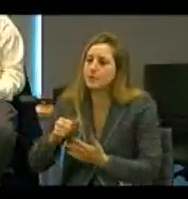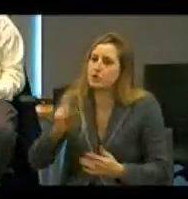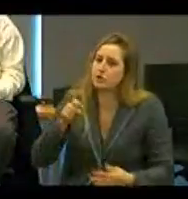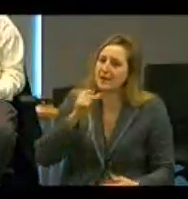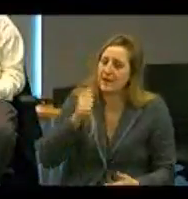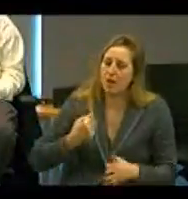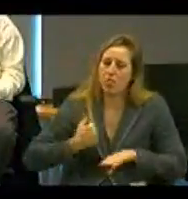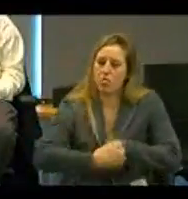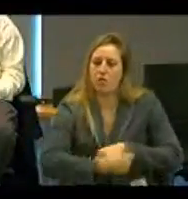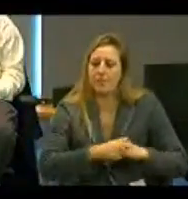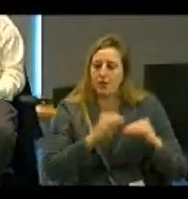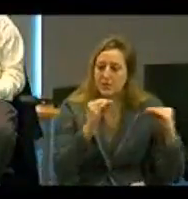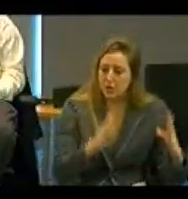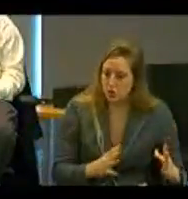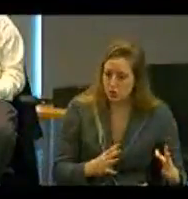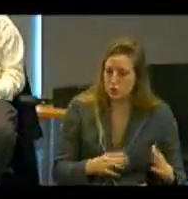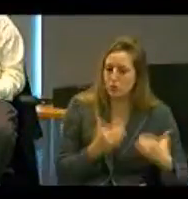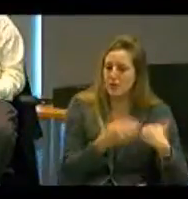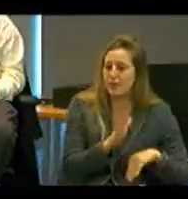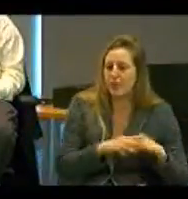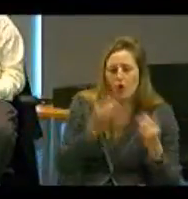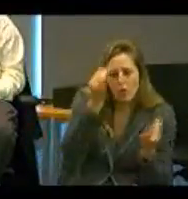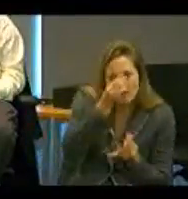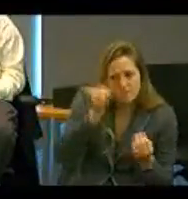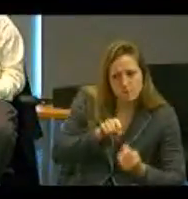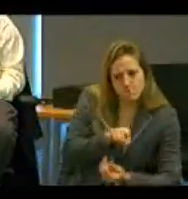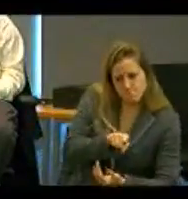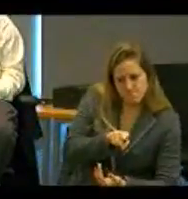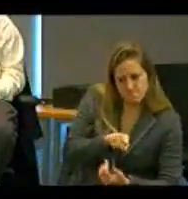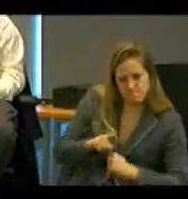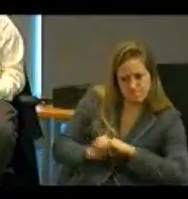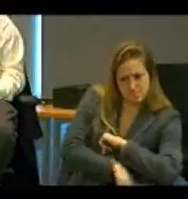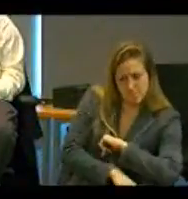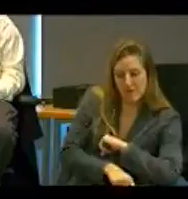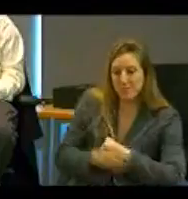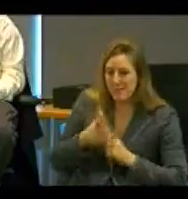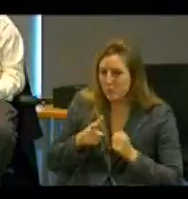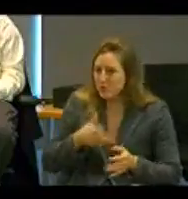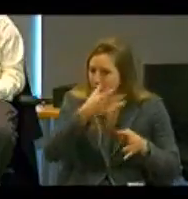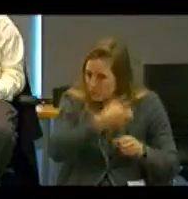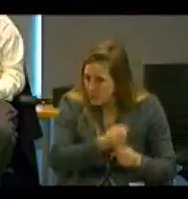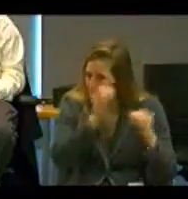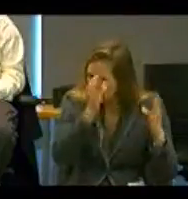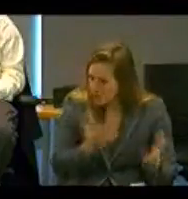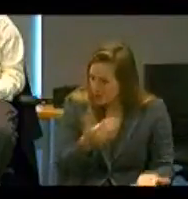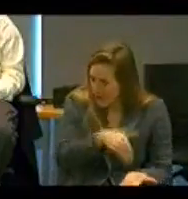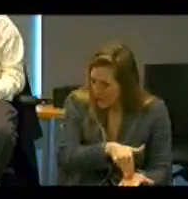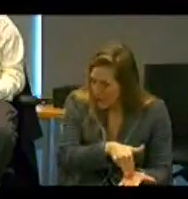their thoughtful and prudent discretion. Maybe, just maybe, we should start trusting teachers again.